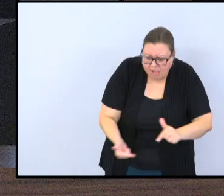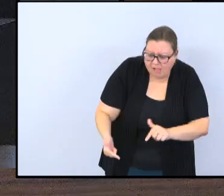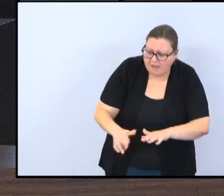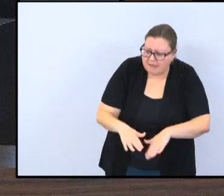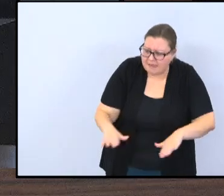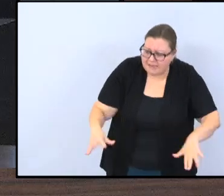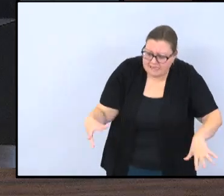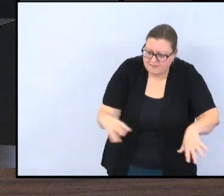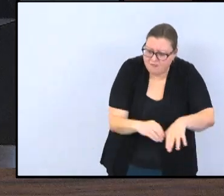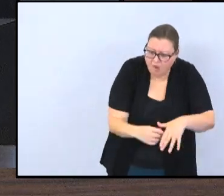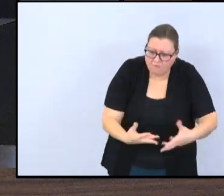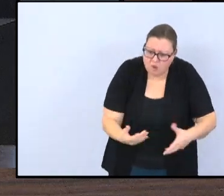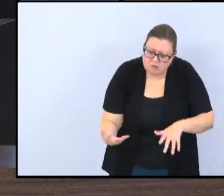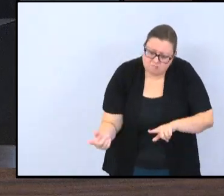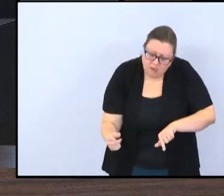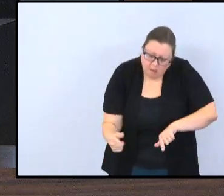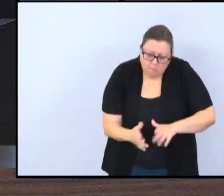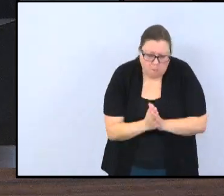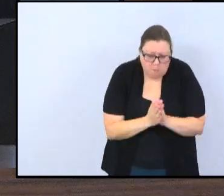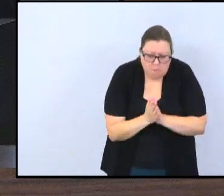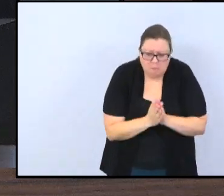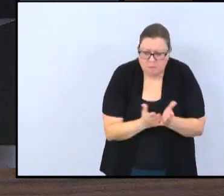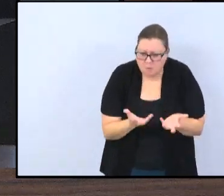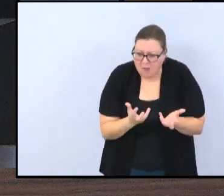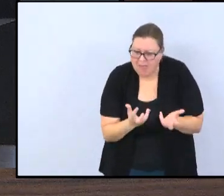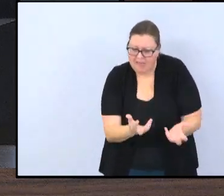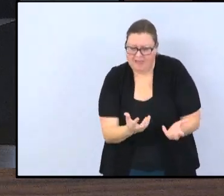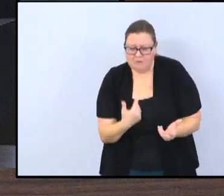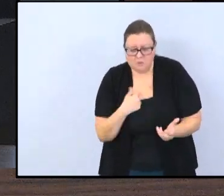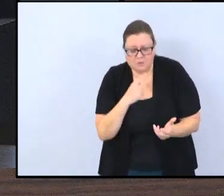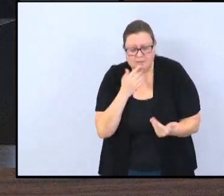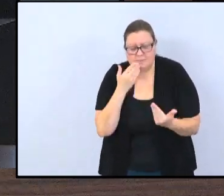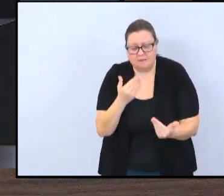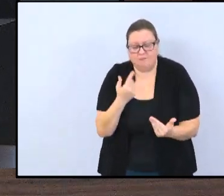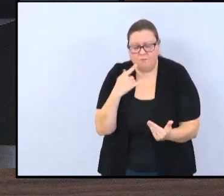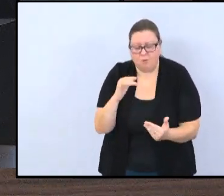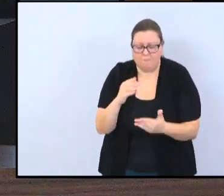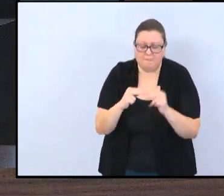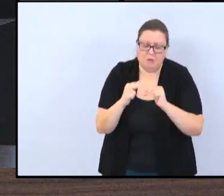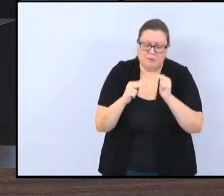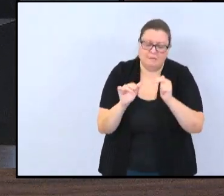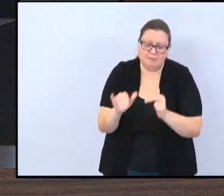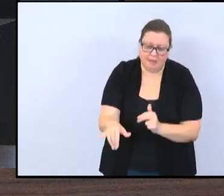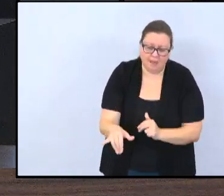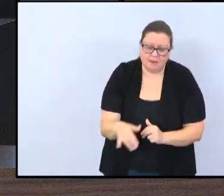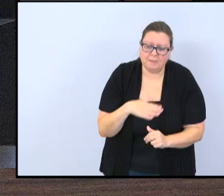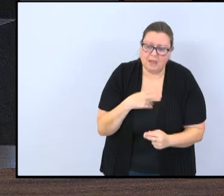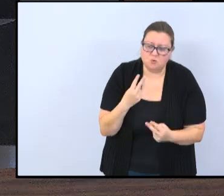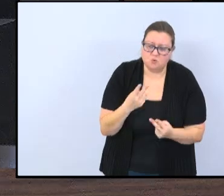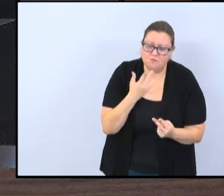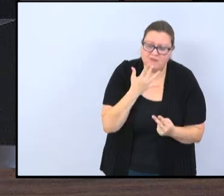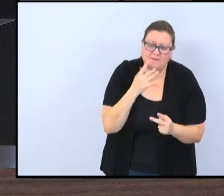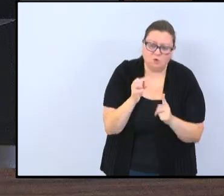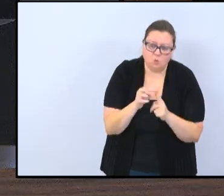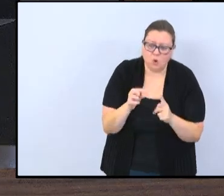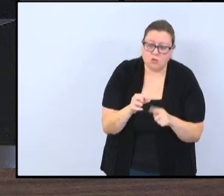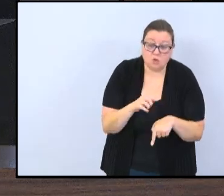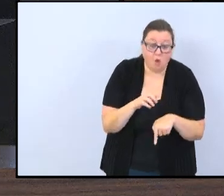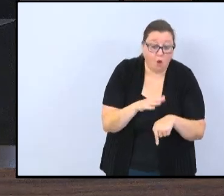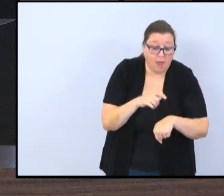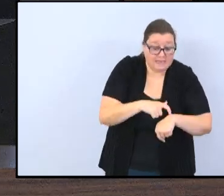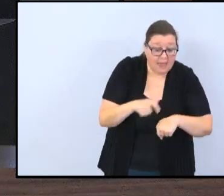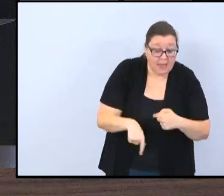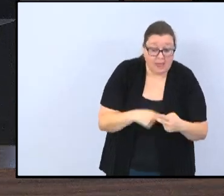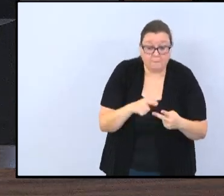love and want to come to school, and just so, so thankful. And I think you said my two favorite words: on time, under